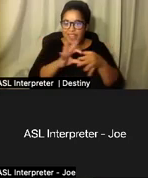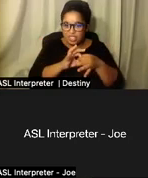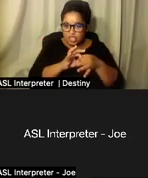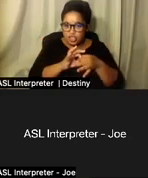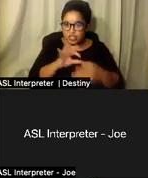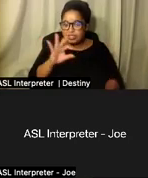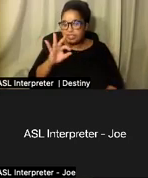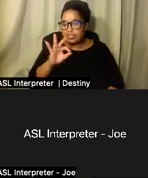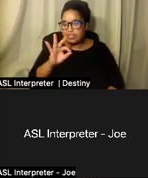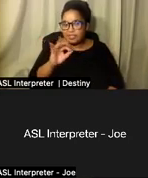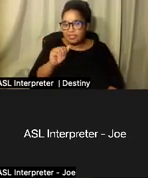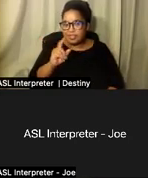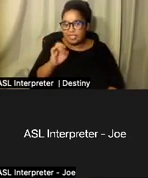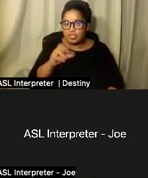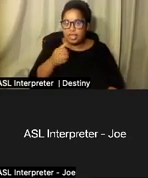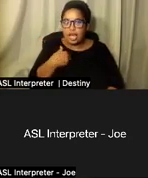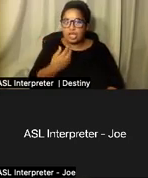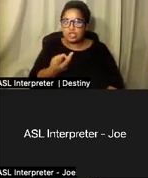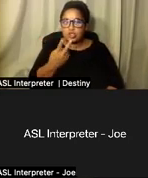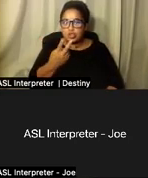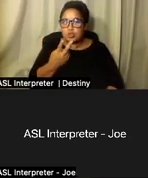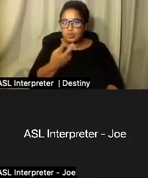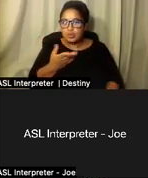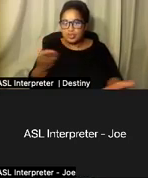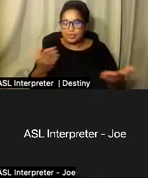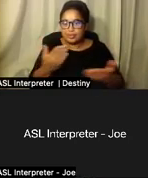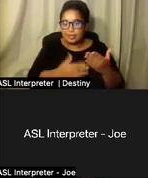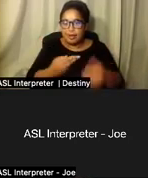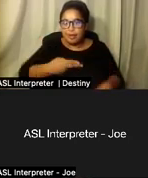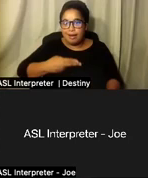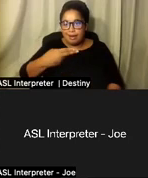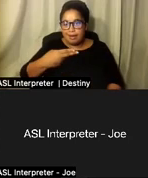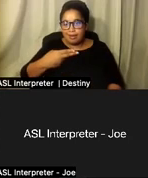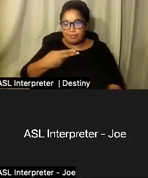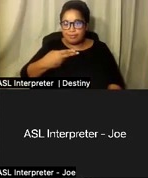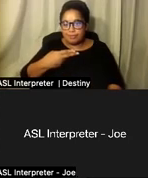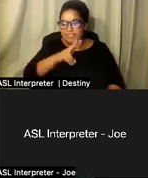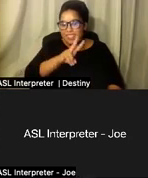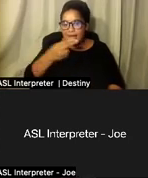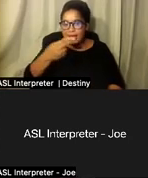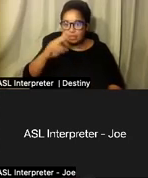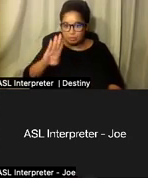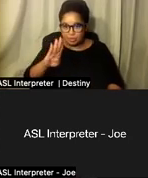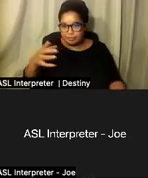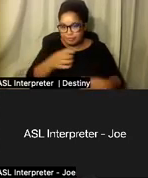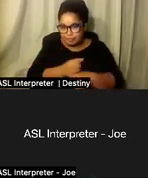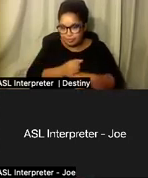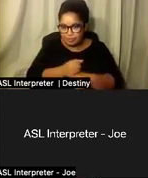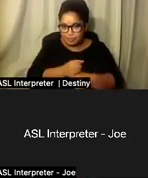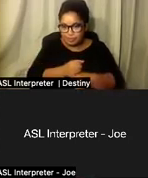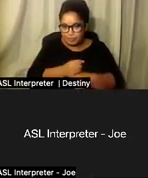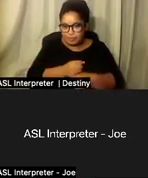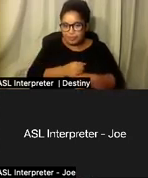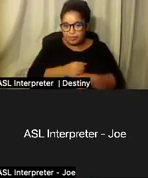door on had two features. One was they used a very high bonding adhesive tape. The acronym is